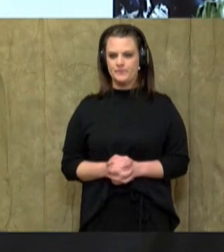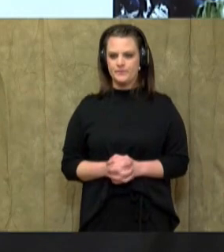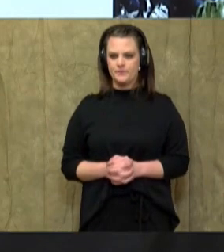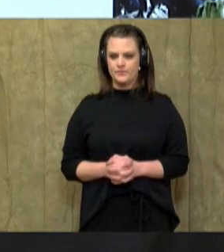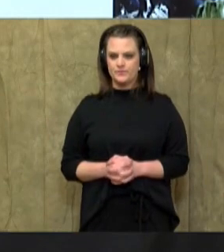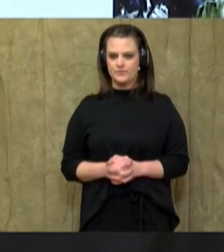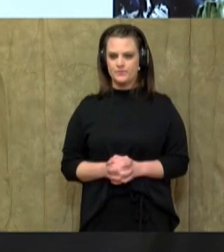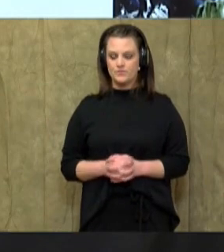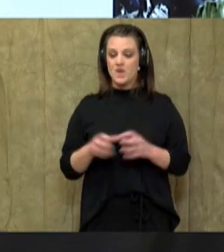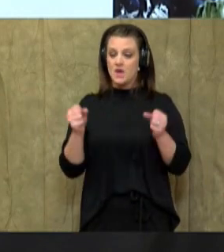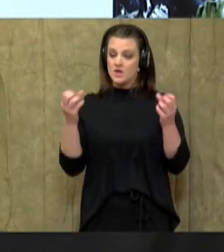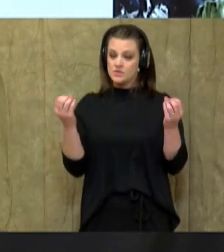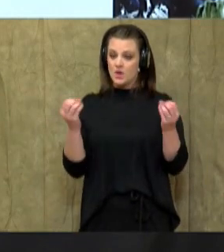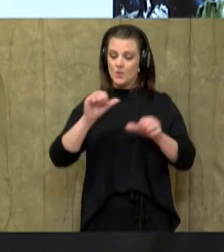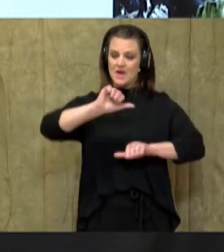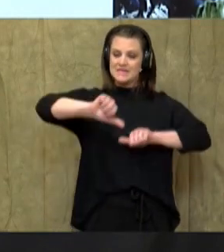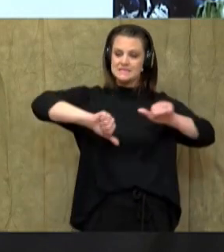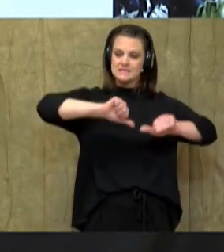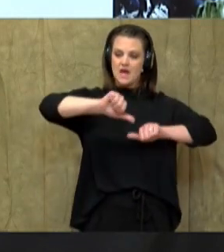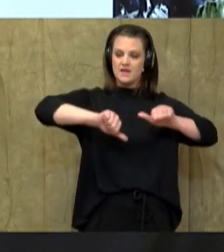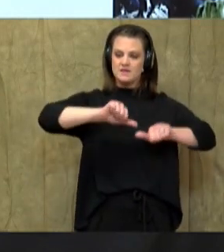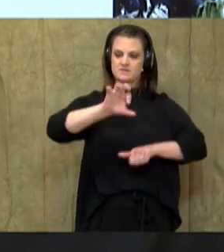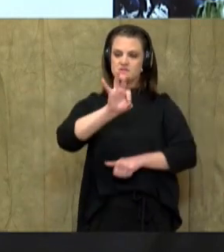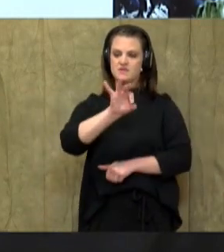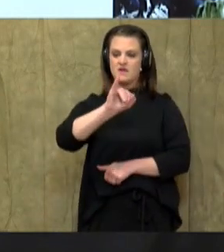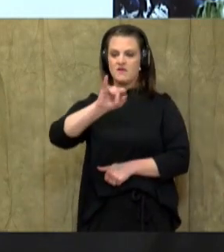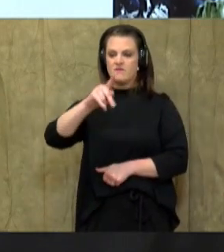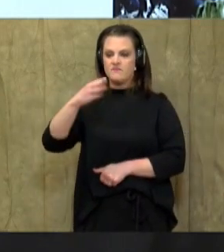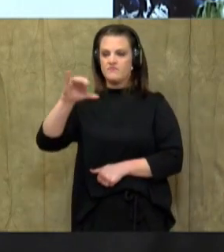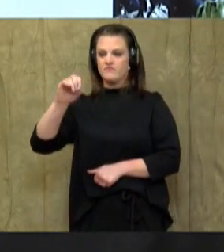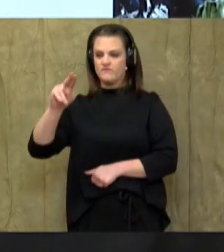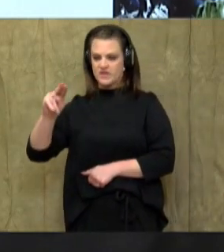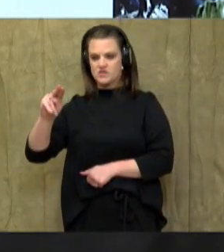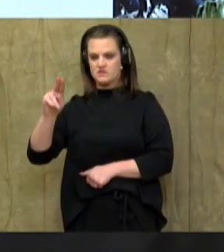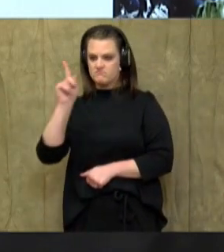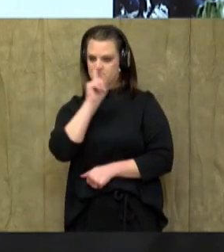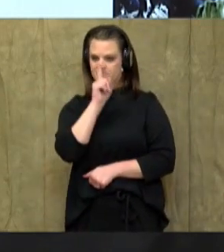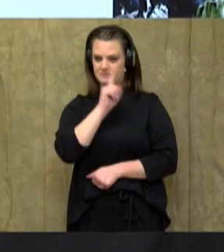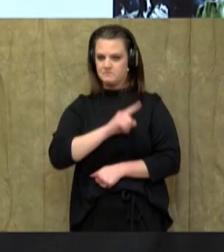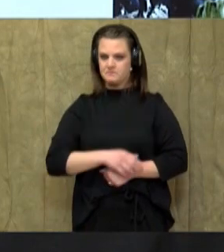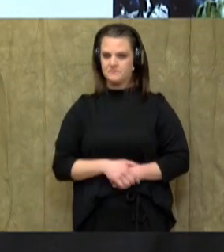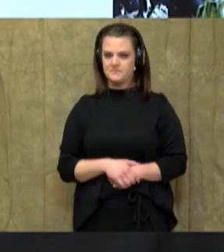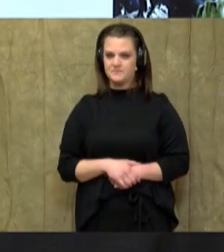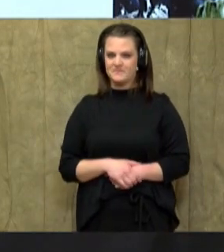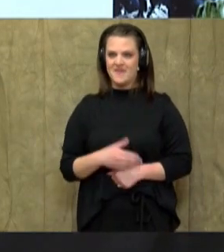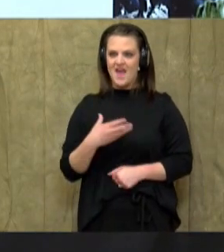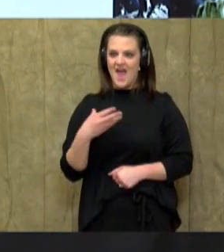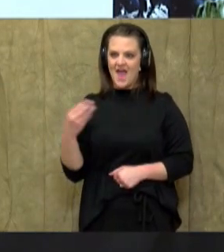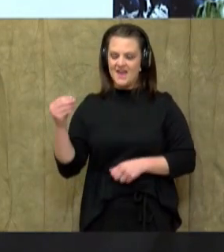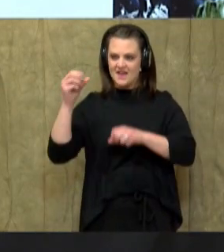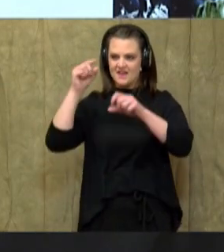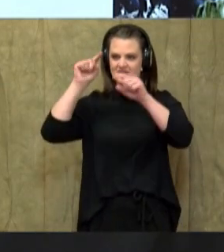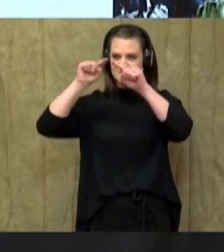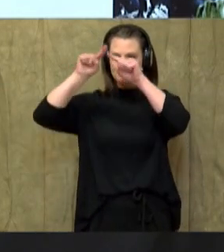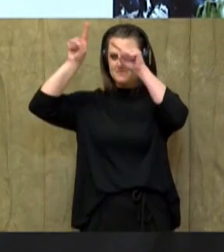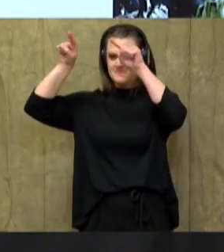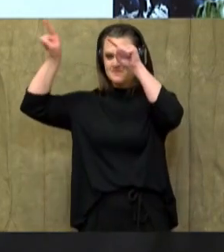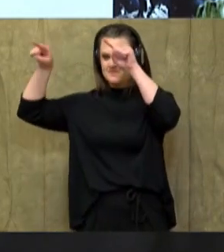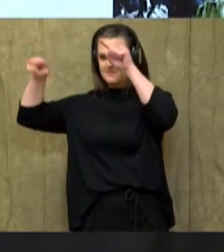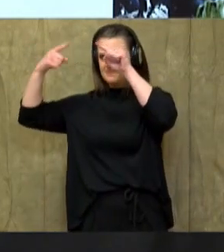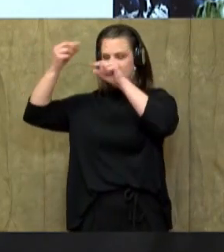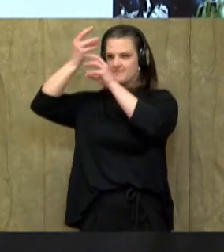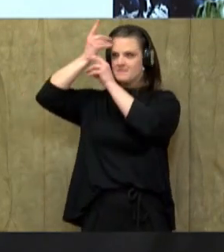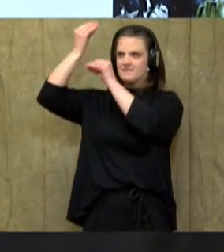So, science fiction is the genre of this story. And I put a thought bubble